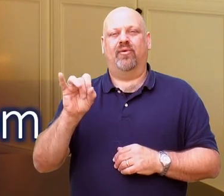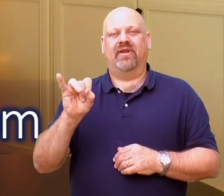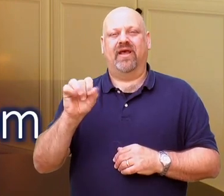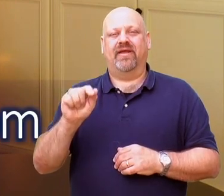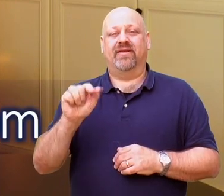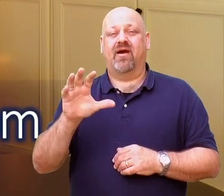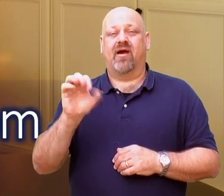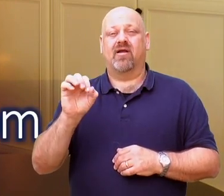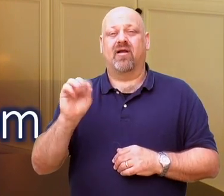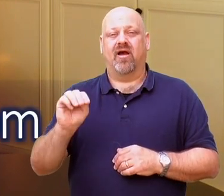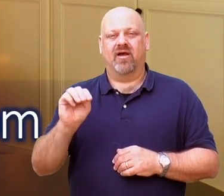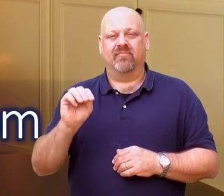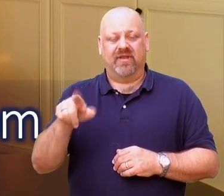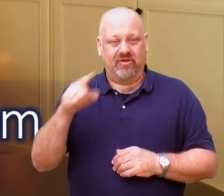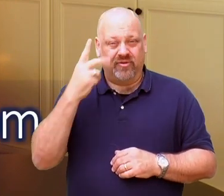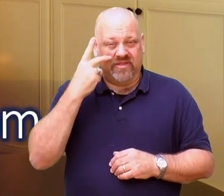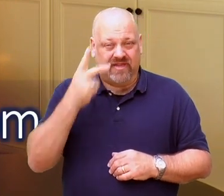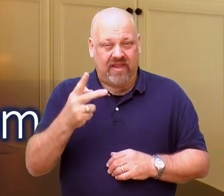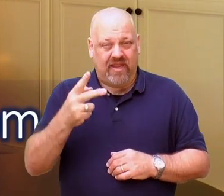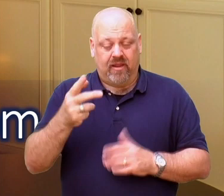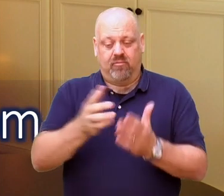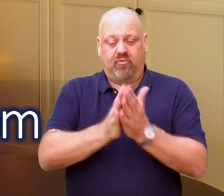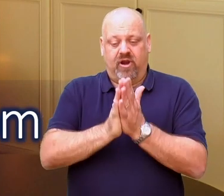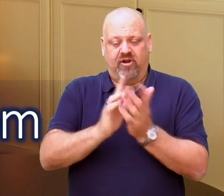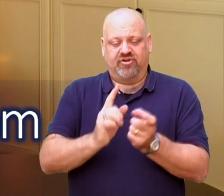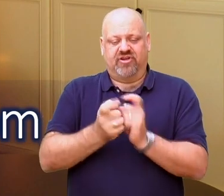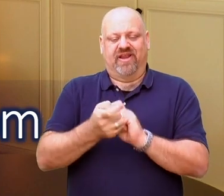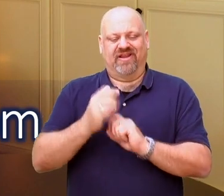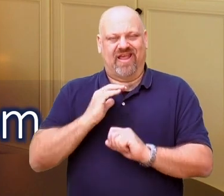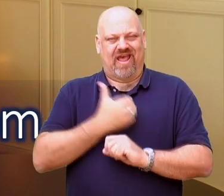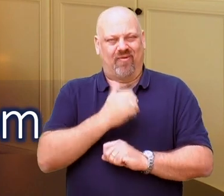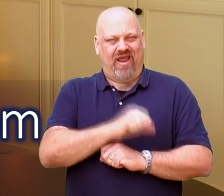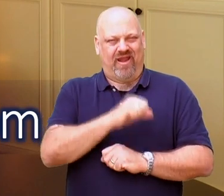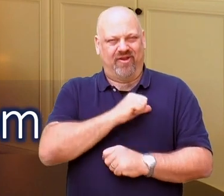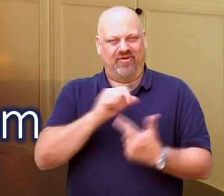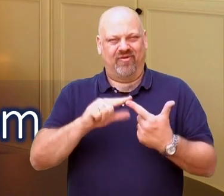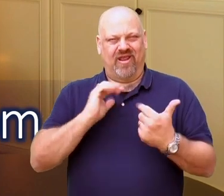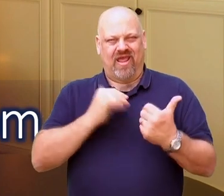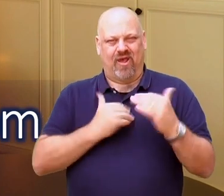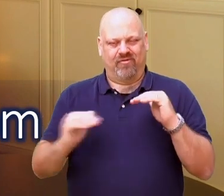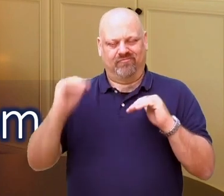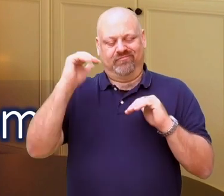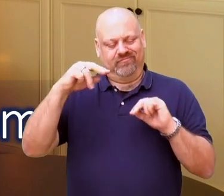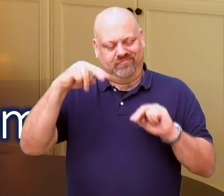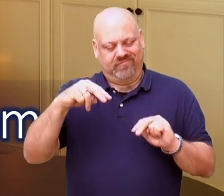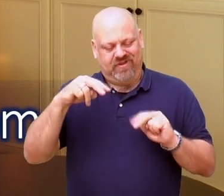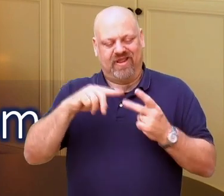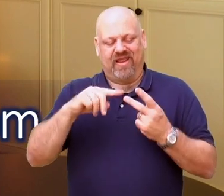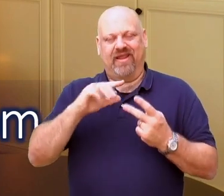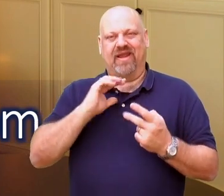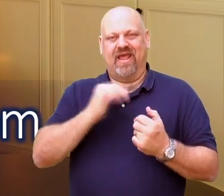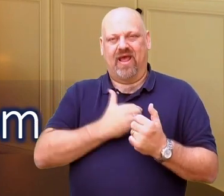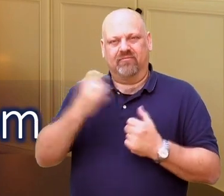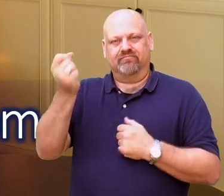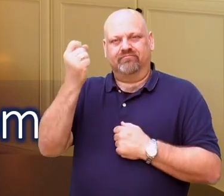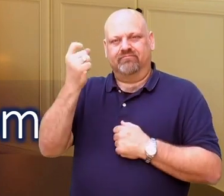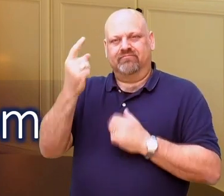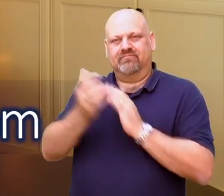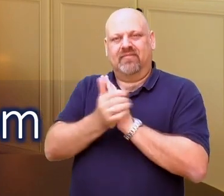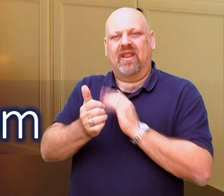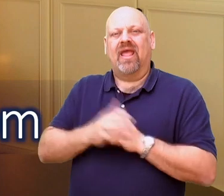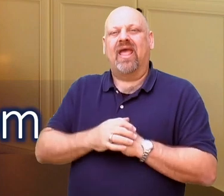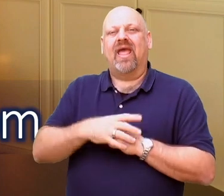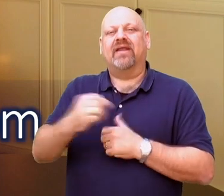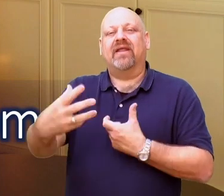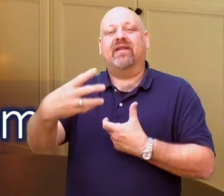prayer@rlclodi.com. You see, prayer changes our attitude, our altitude, and our aptitude,